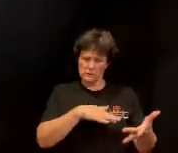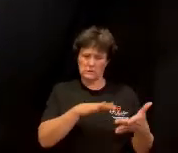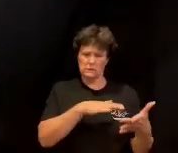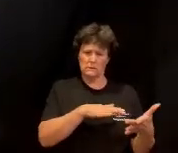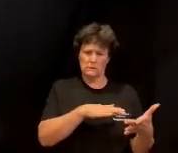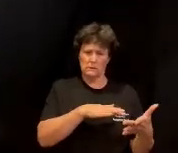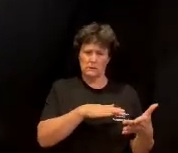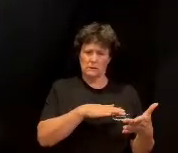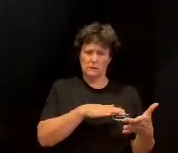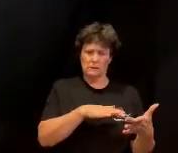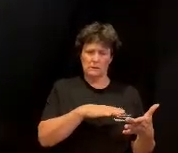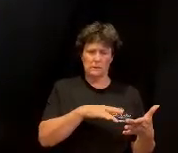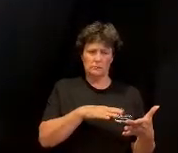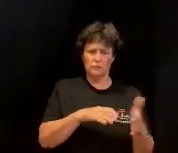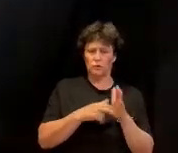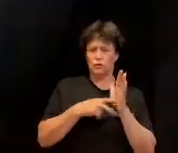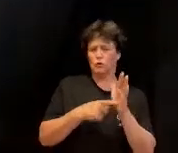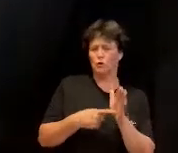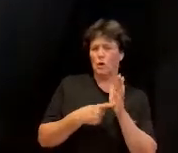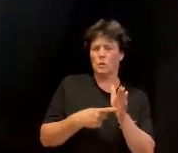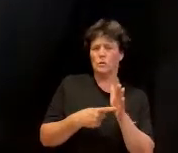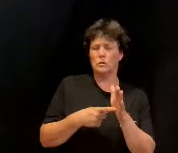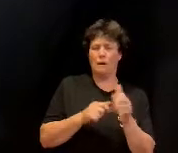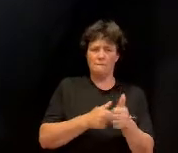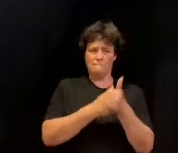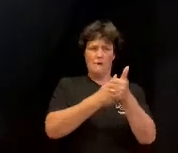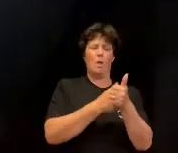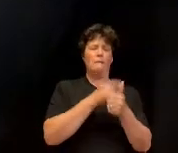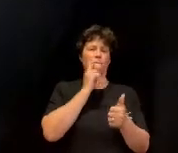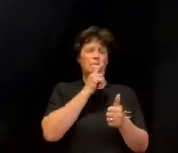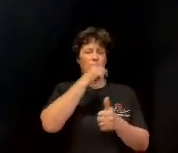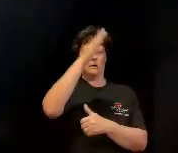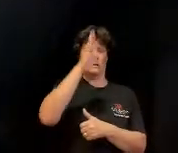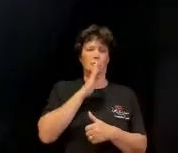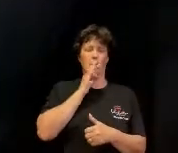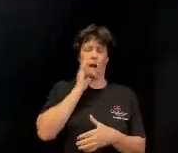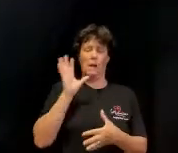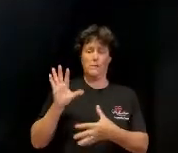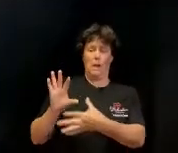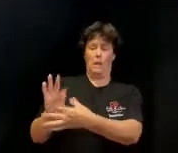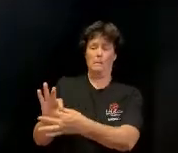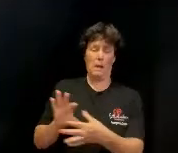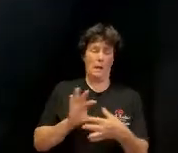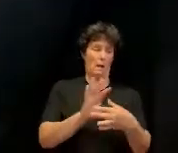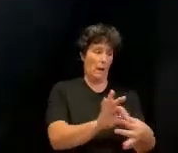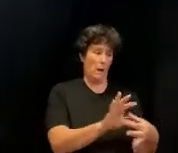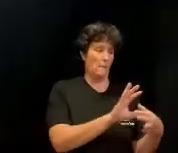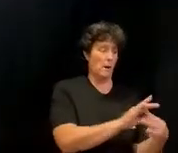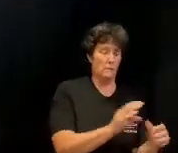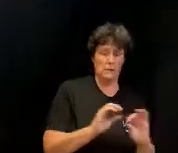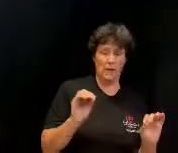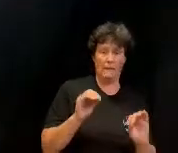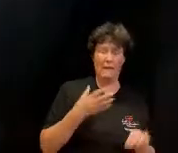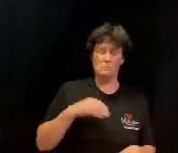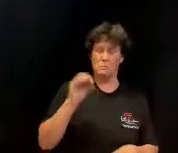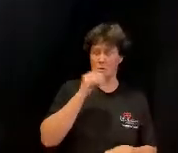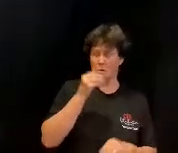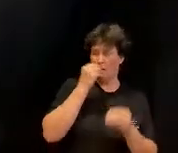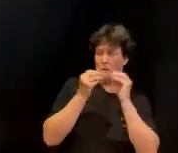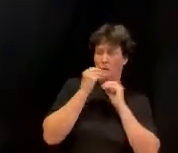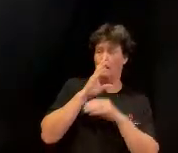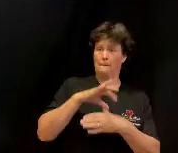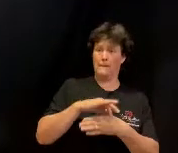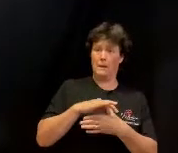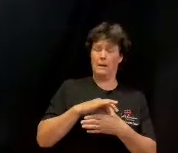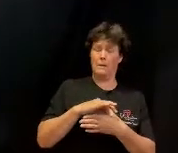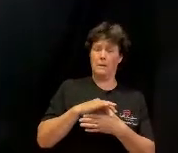idols. And there was liberty. And Apostle Paul said, I'm not chained to any of it. I can eat meat, right? I can do what, but if it's going to